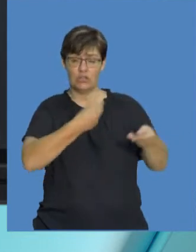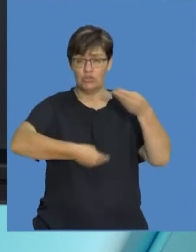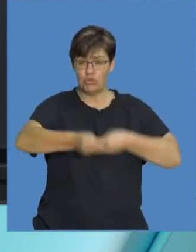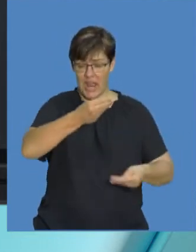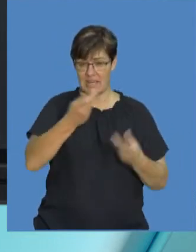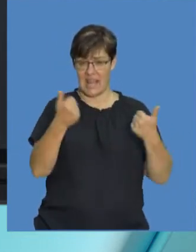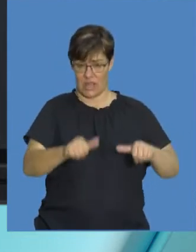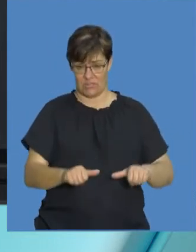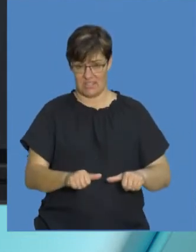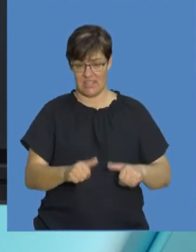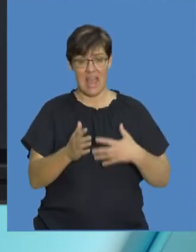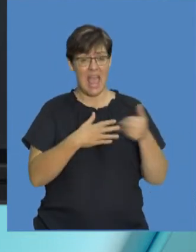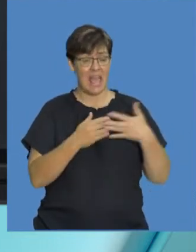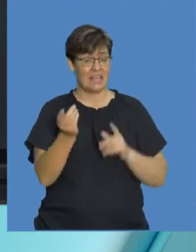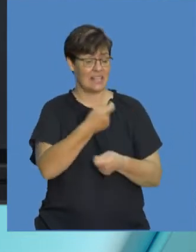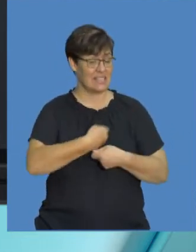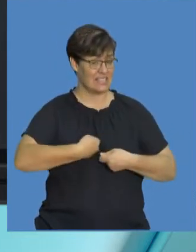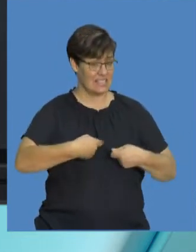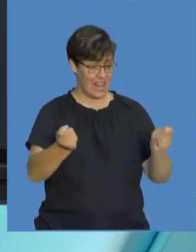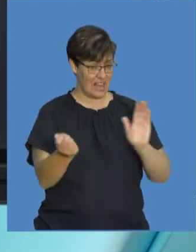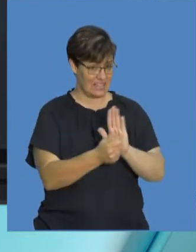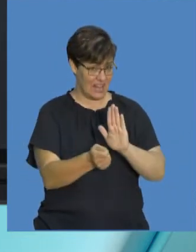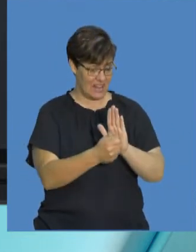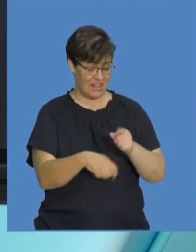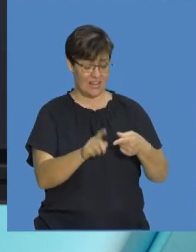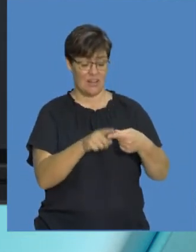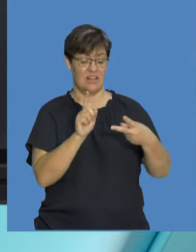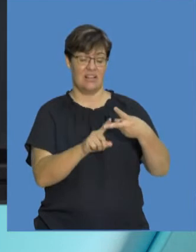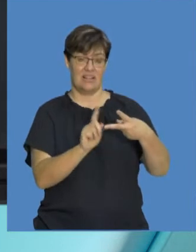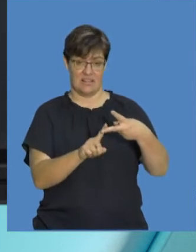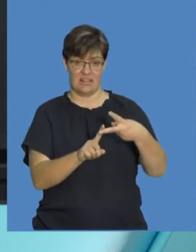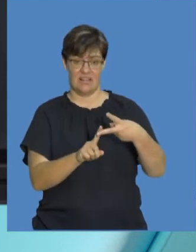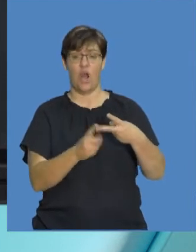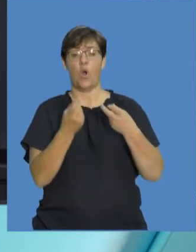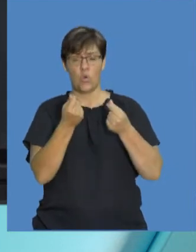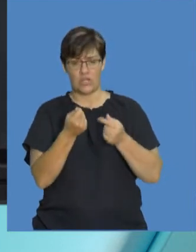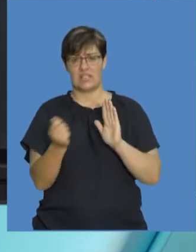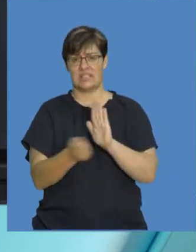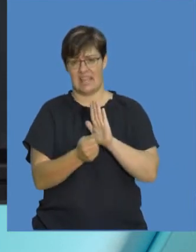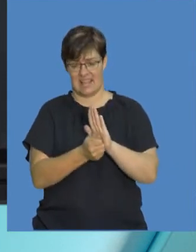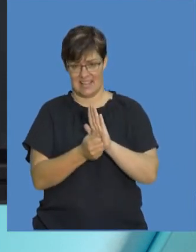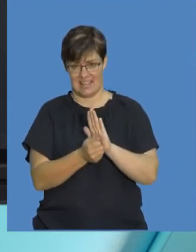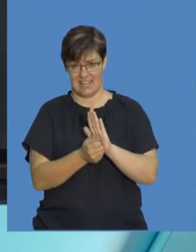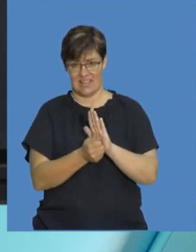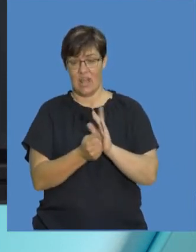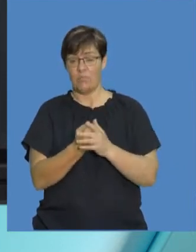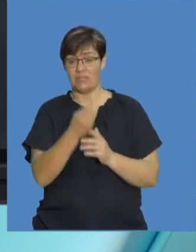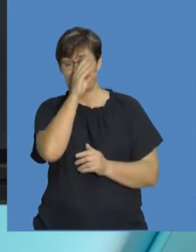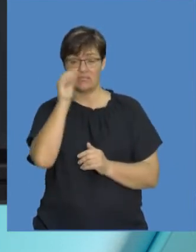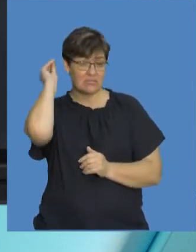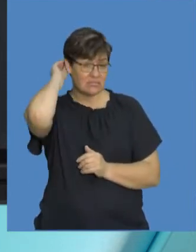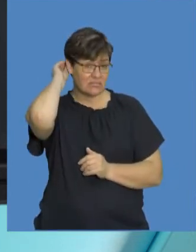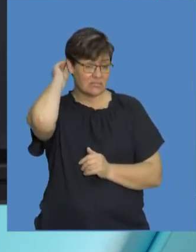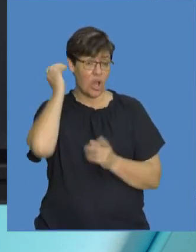two trading accounts that deal with selling, obviously your sales, and the cost of sales. But a